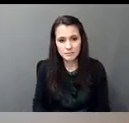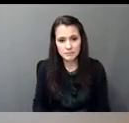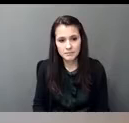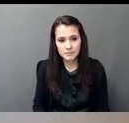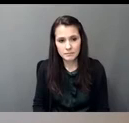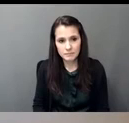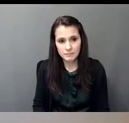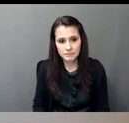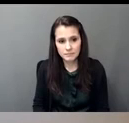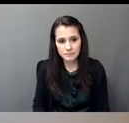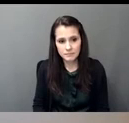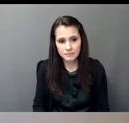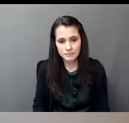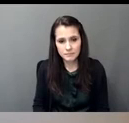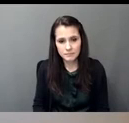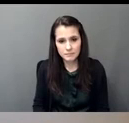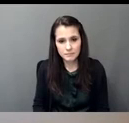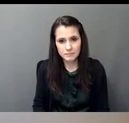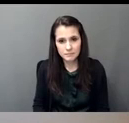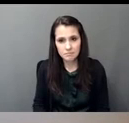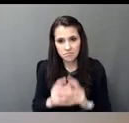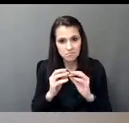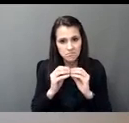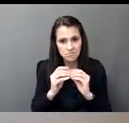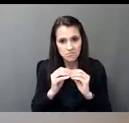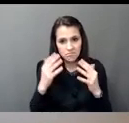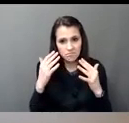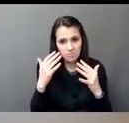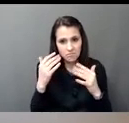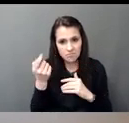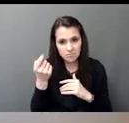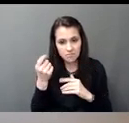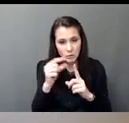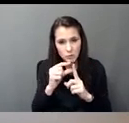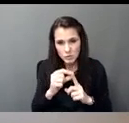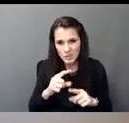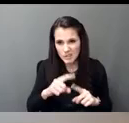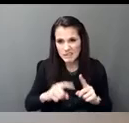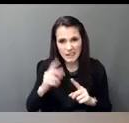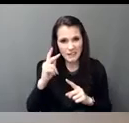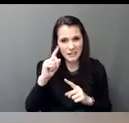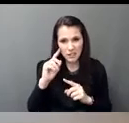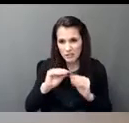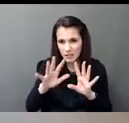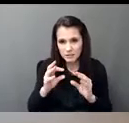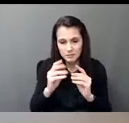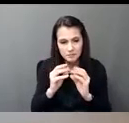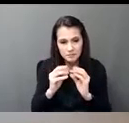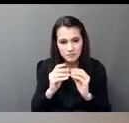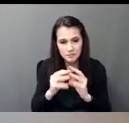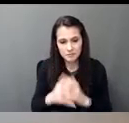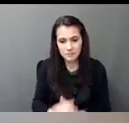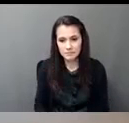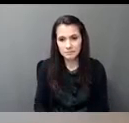nav. Some relate page. Navigation toolbar. Combo box collapsed. Search with Google or enter address edit collapsed.